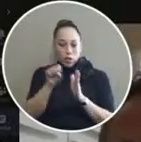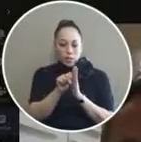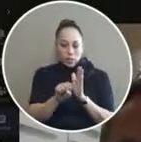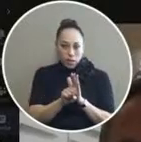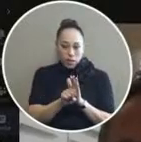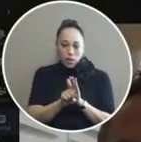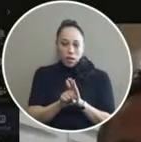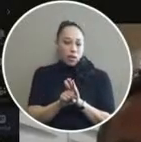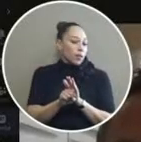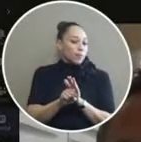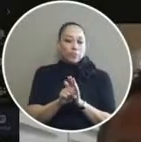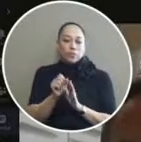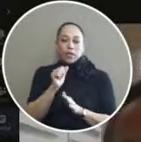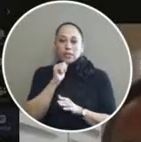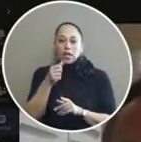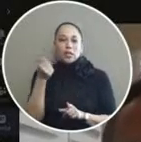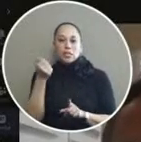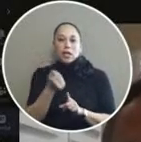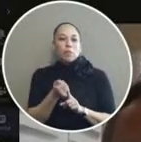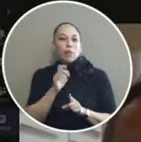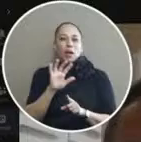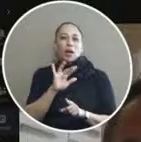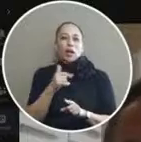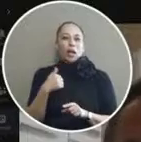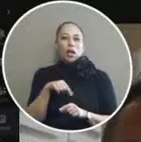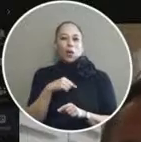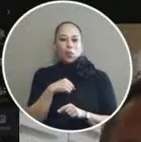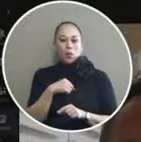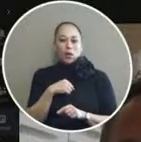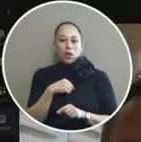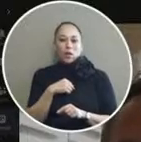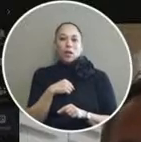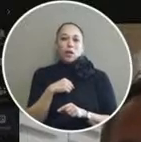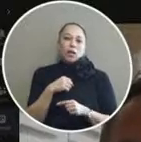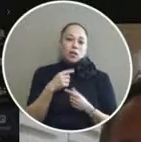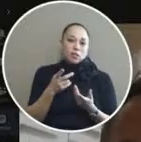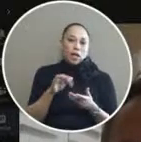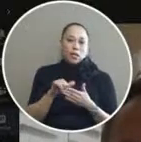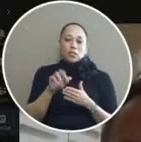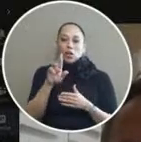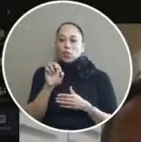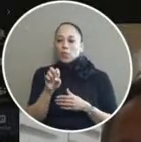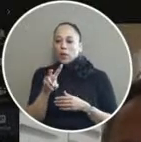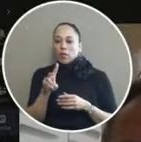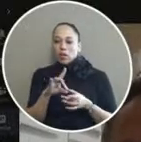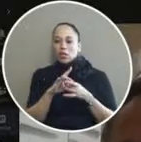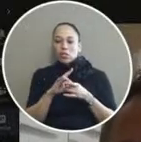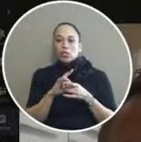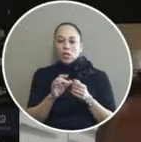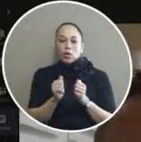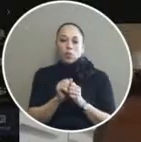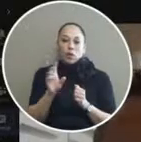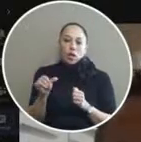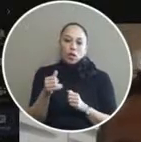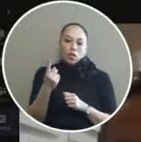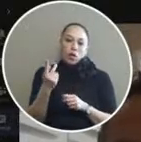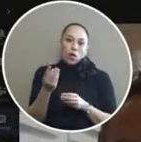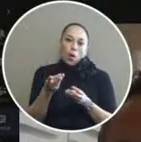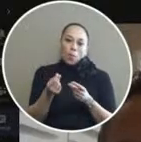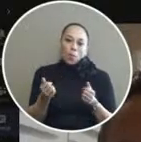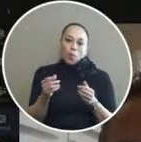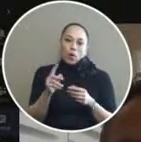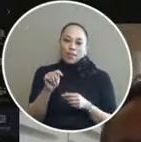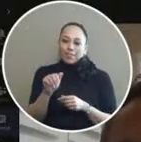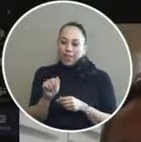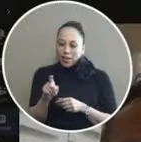state. They're not being as impacted as we are. We rely heavily on revenues associated with other than property taxes